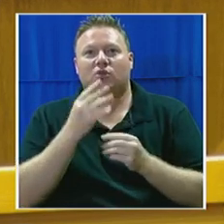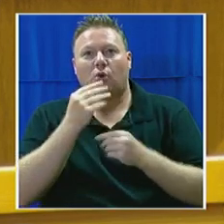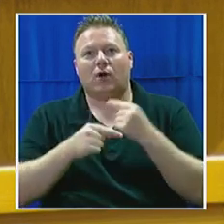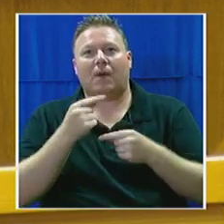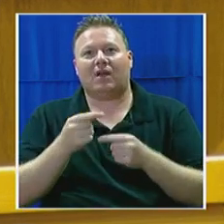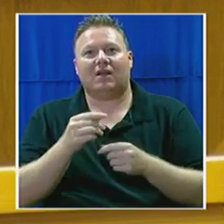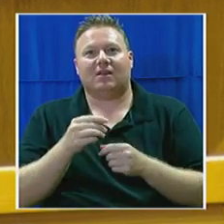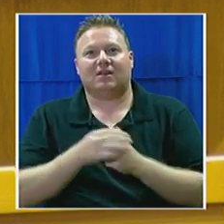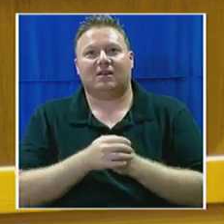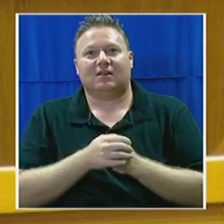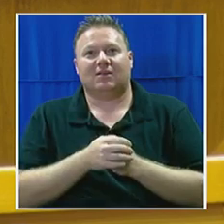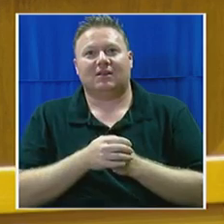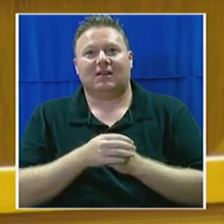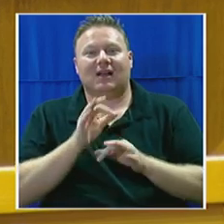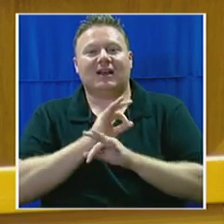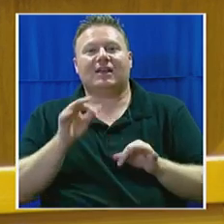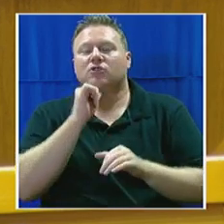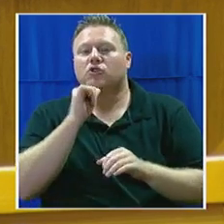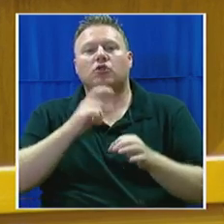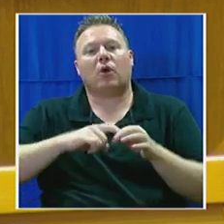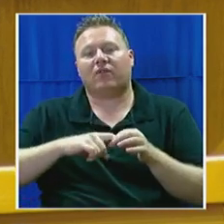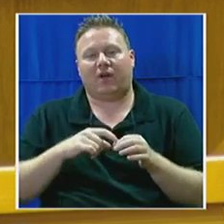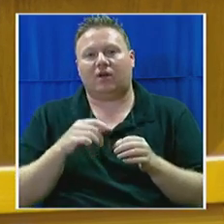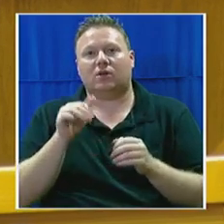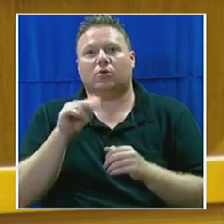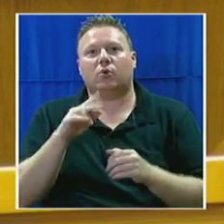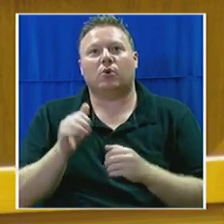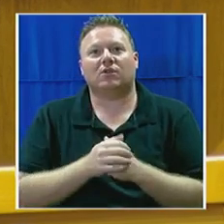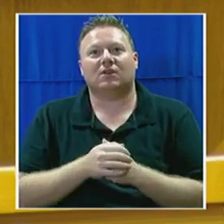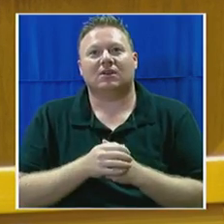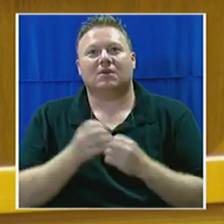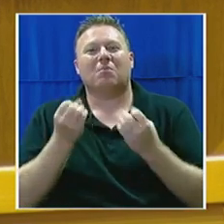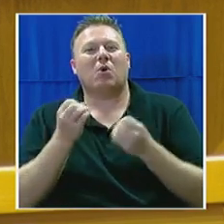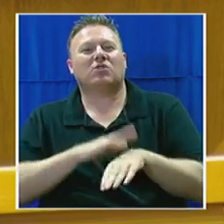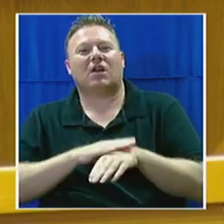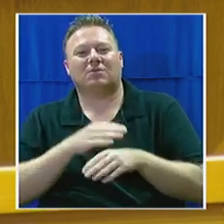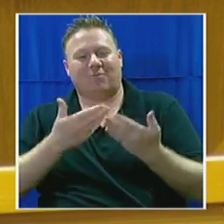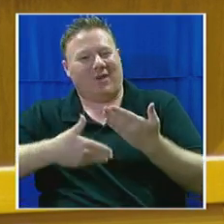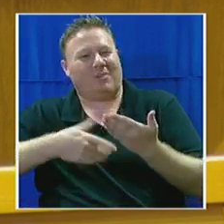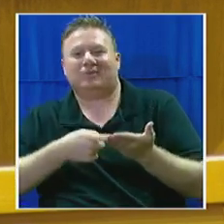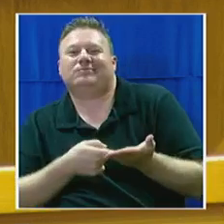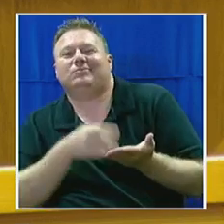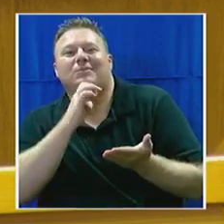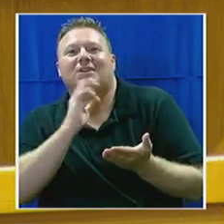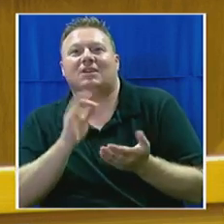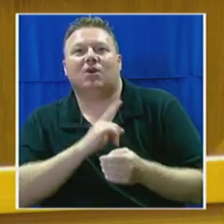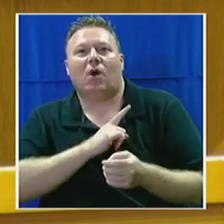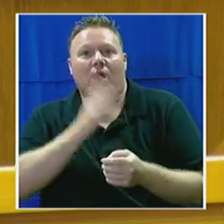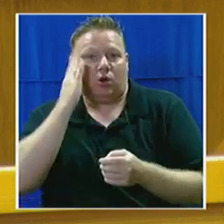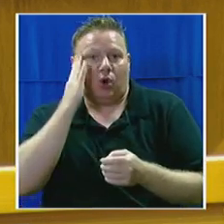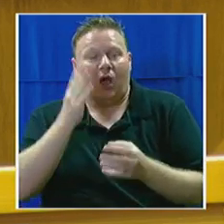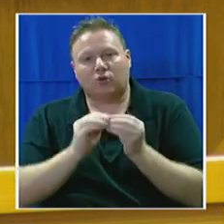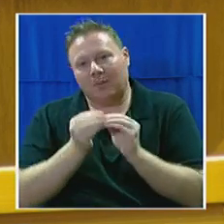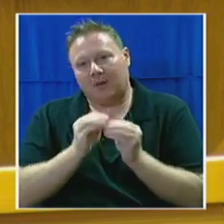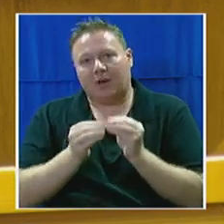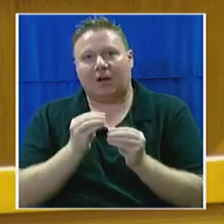clean and unqualified audit. More often than not, it's not even worth the paper it is written on. Because if you know how to manipulate your books, you'll